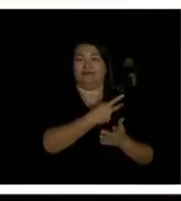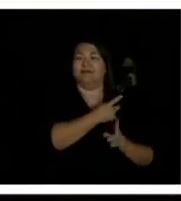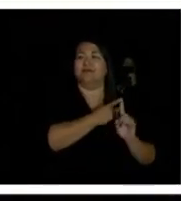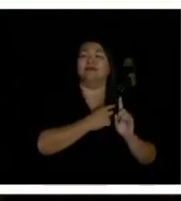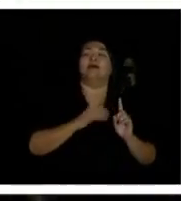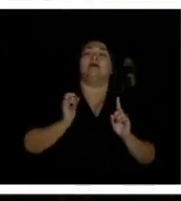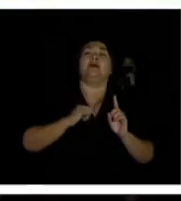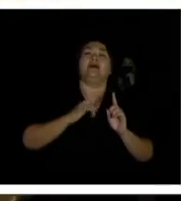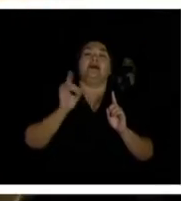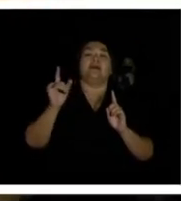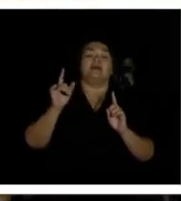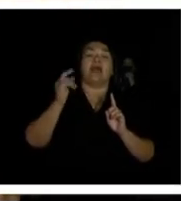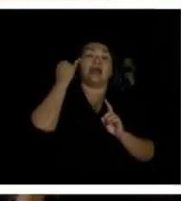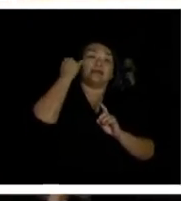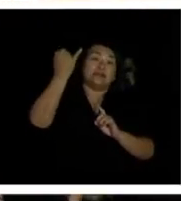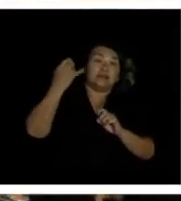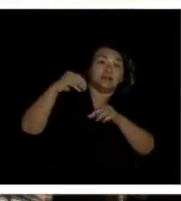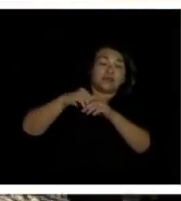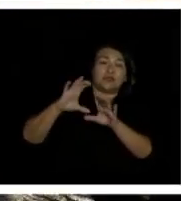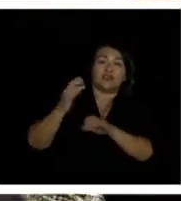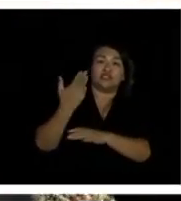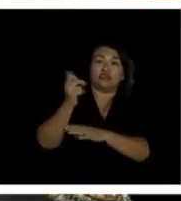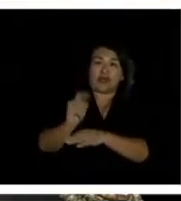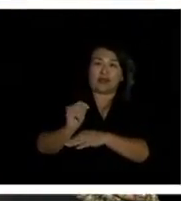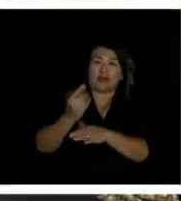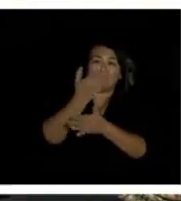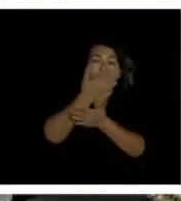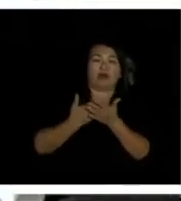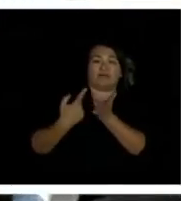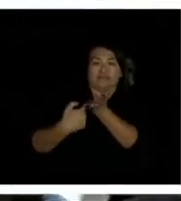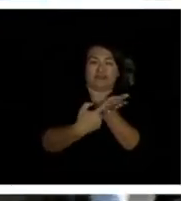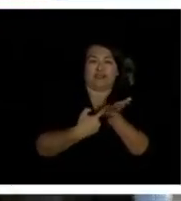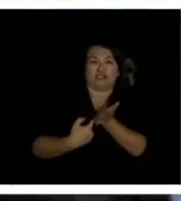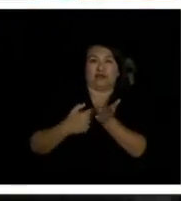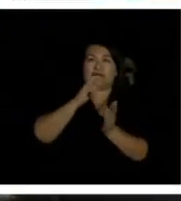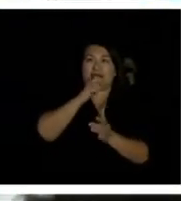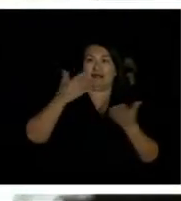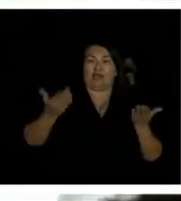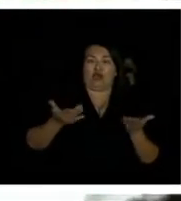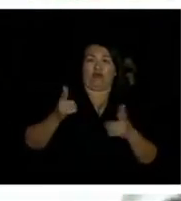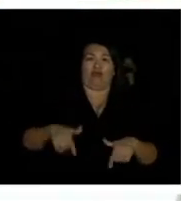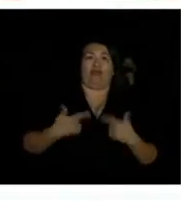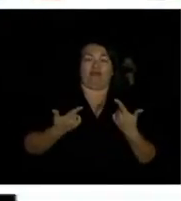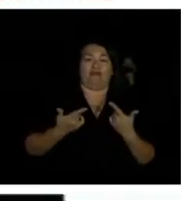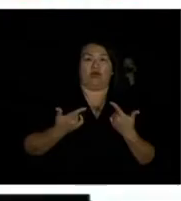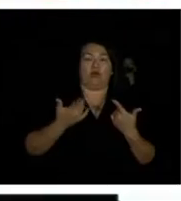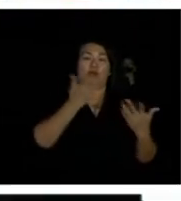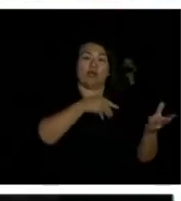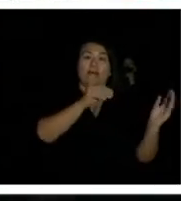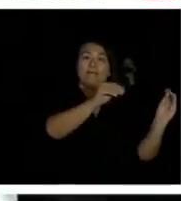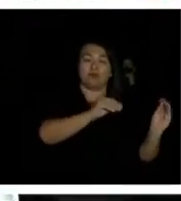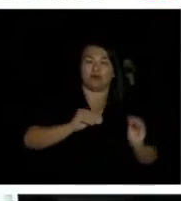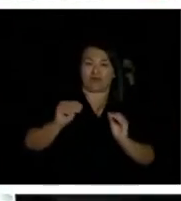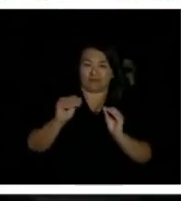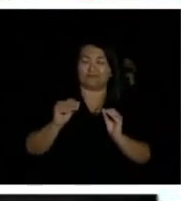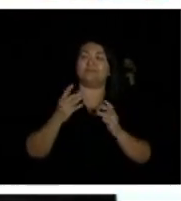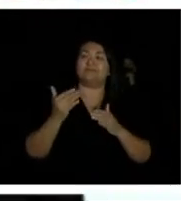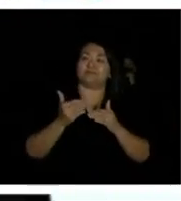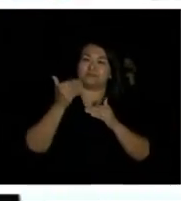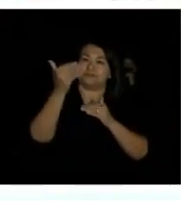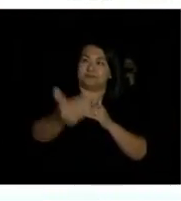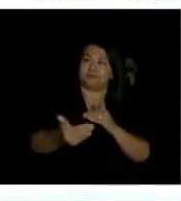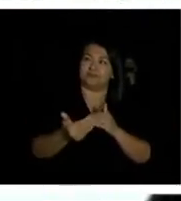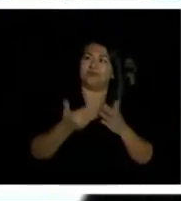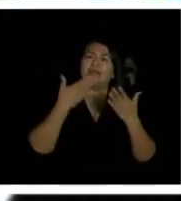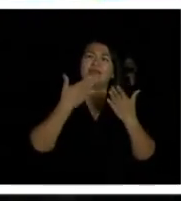the chat as well as part of discussion, even though you're not here live. All right, so we're going to move on to, and I want to